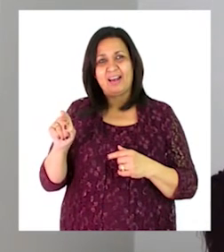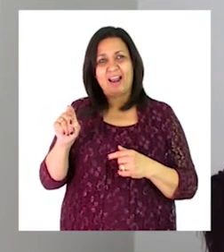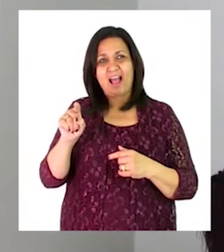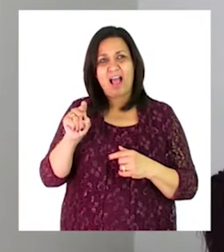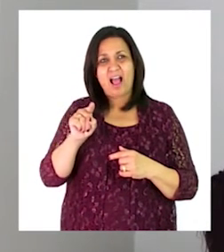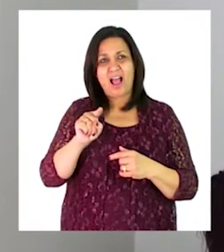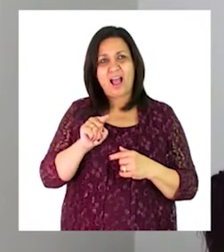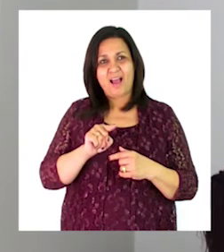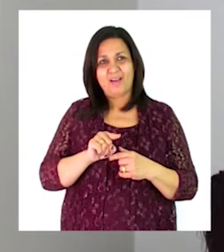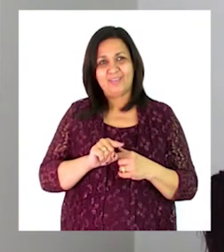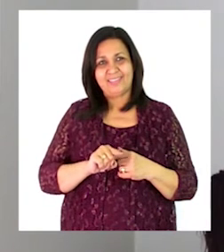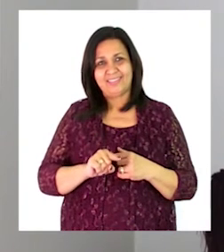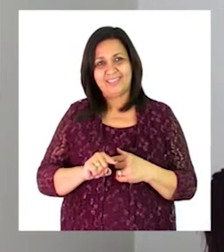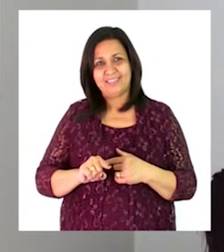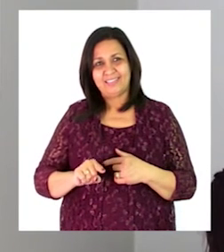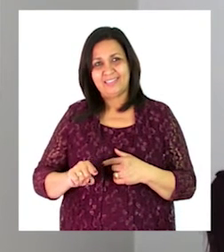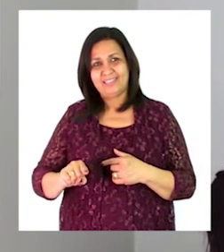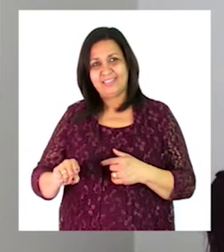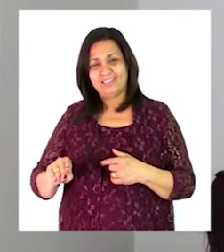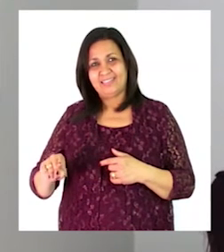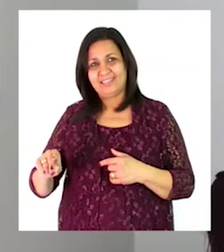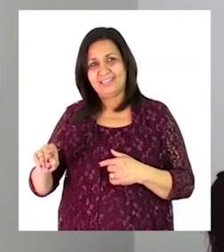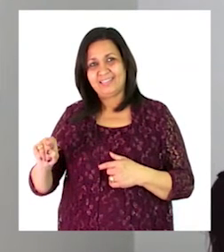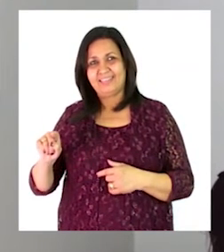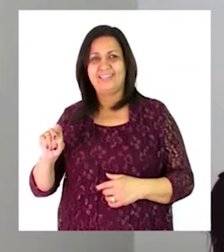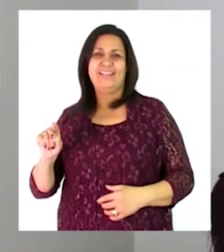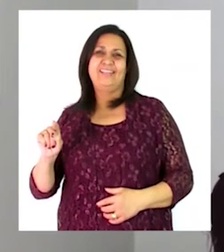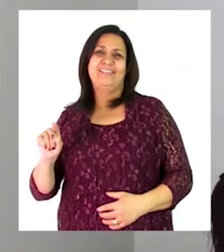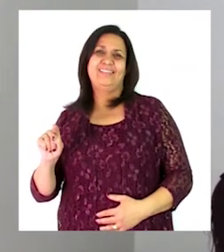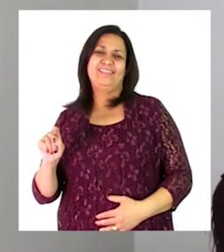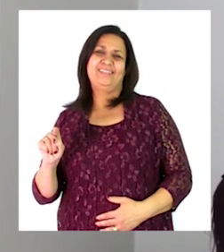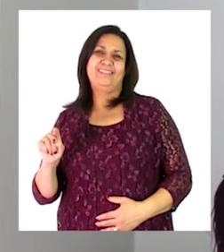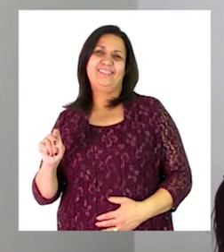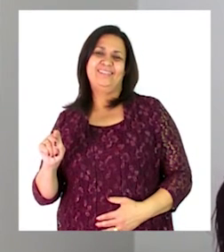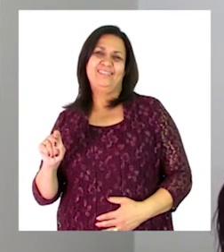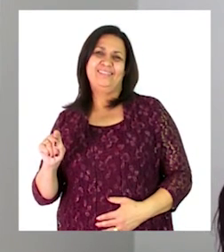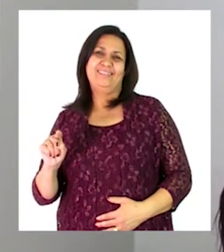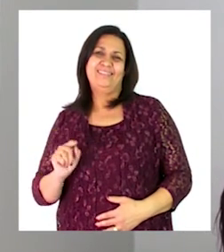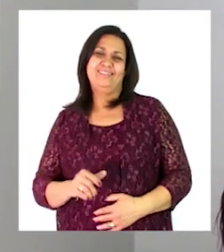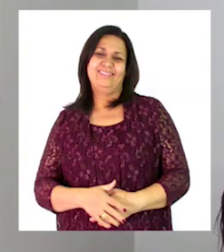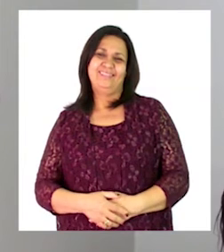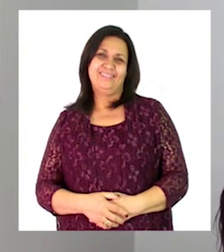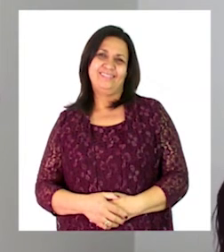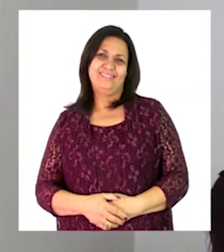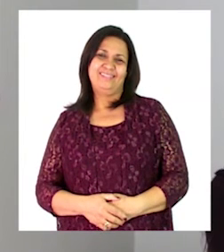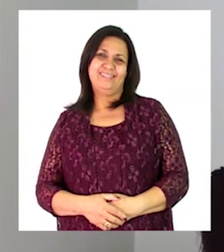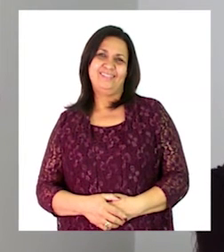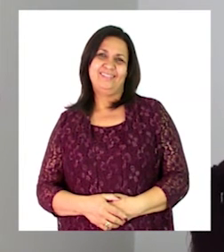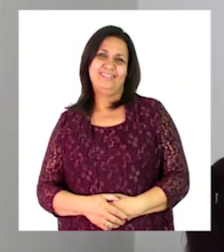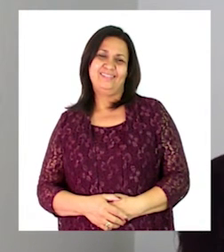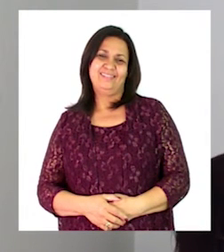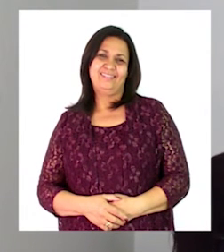curly around the cat's face and we go there and